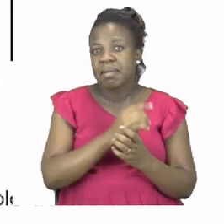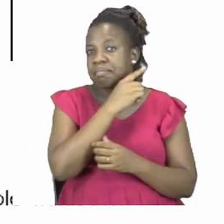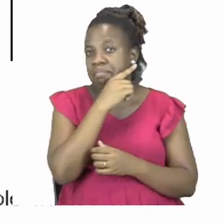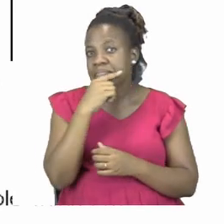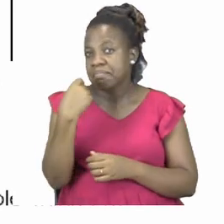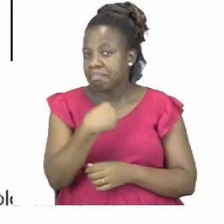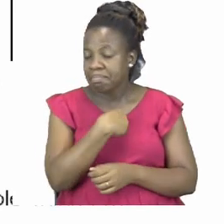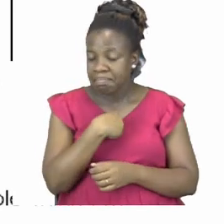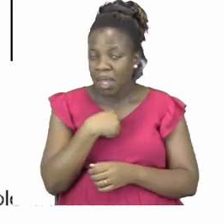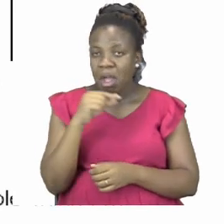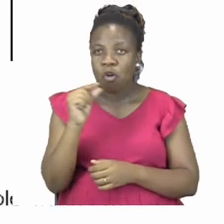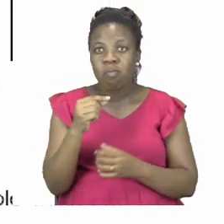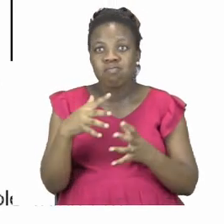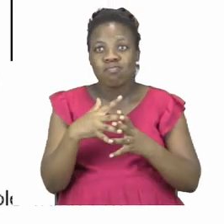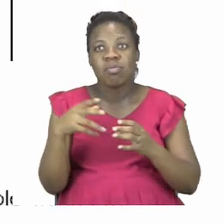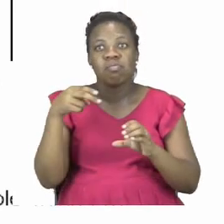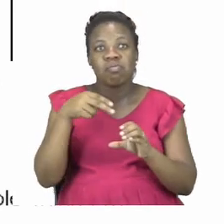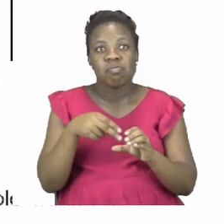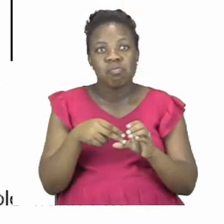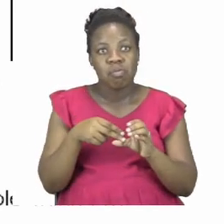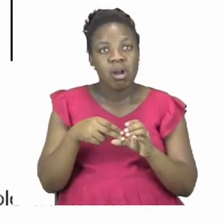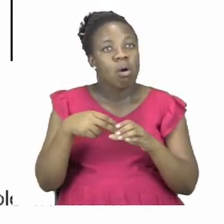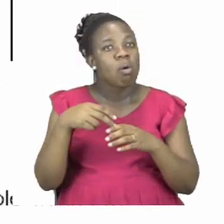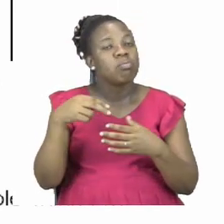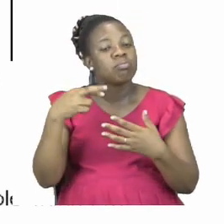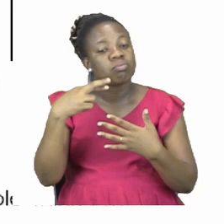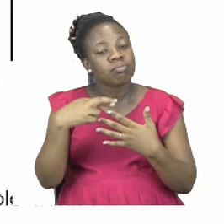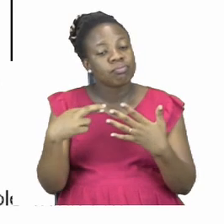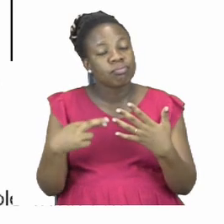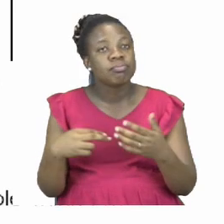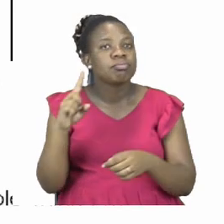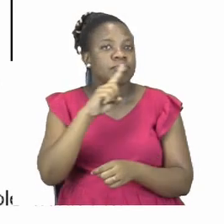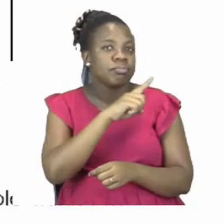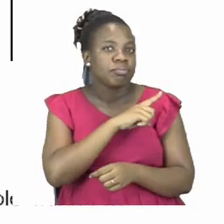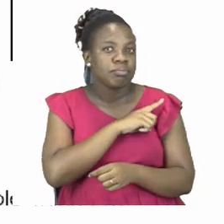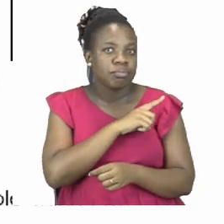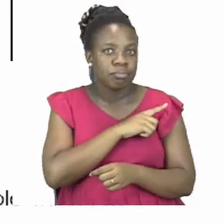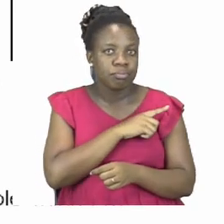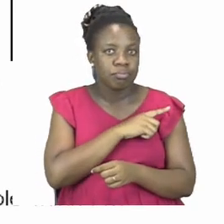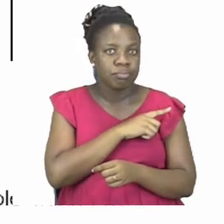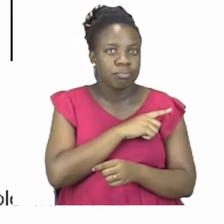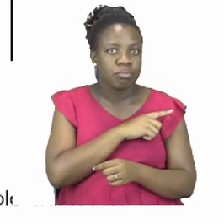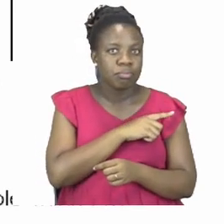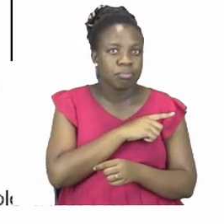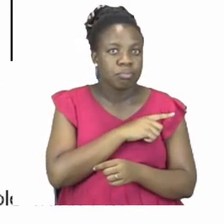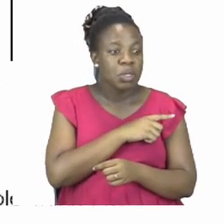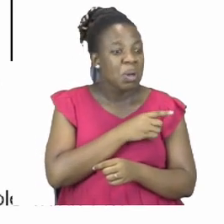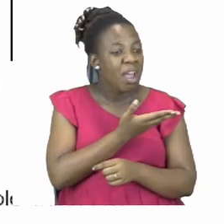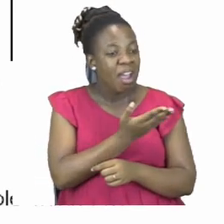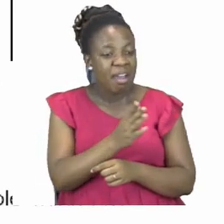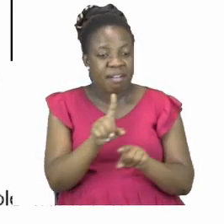There's the reason why. Here's the reason why. When everything is